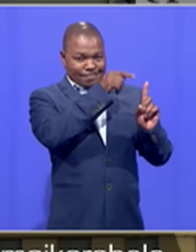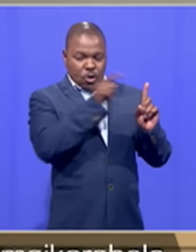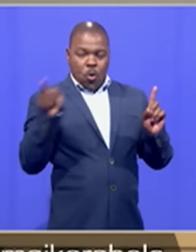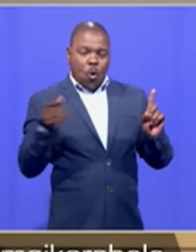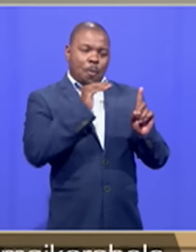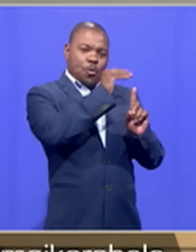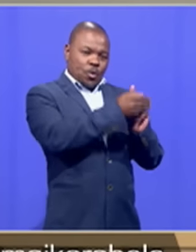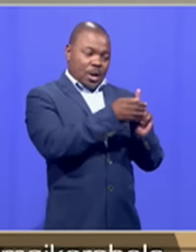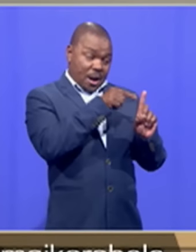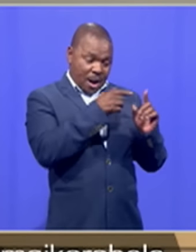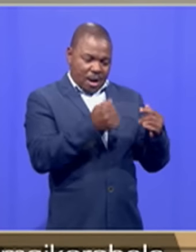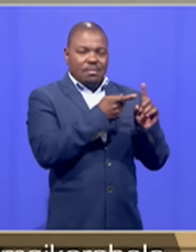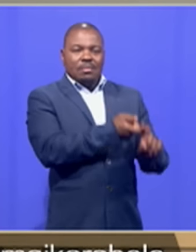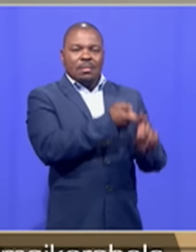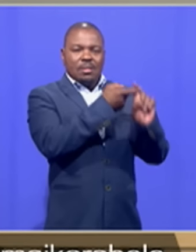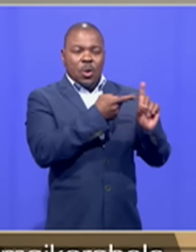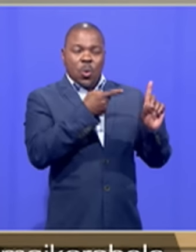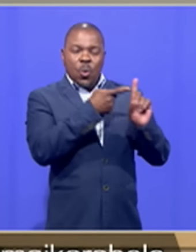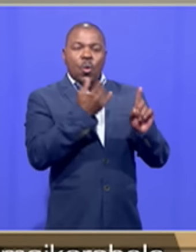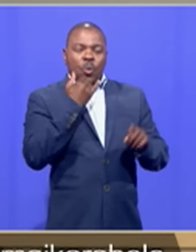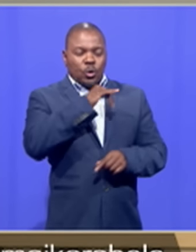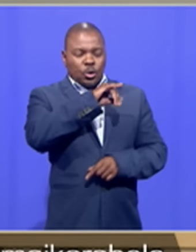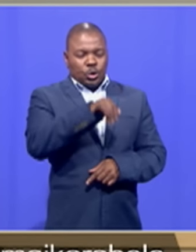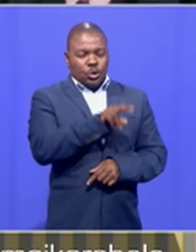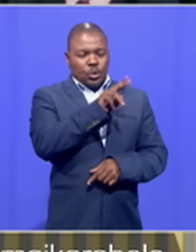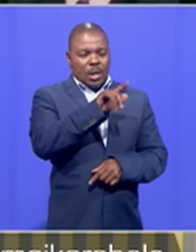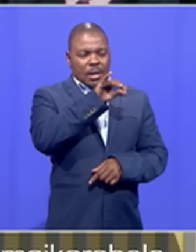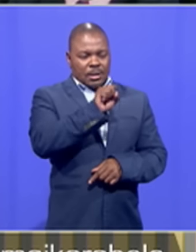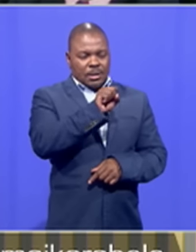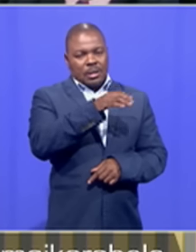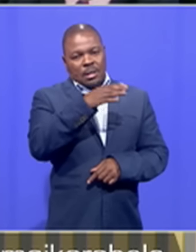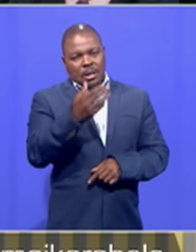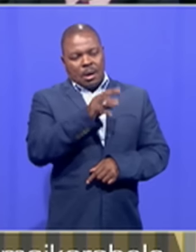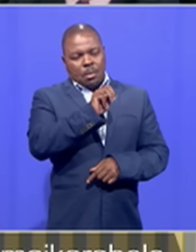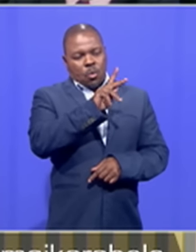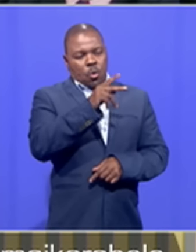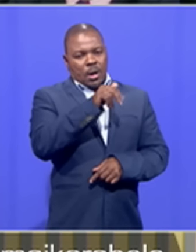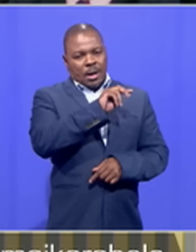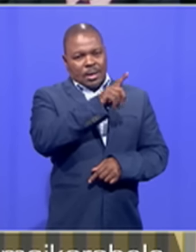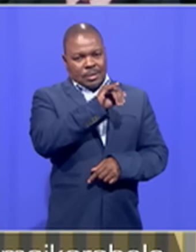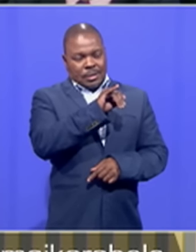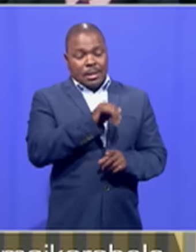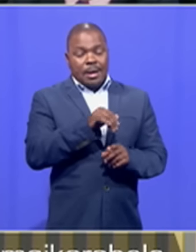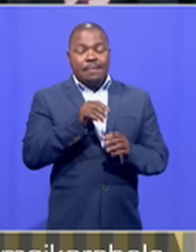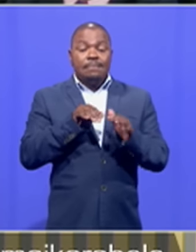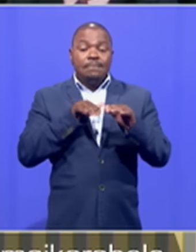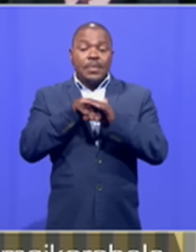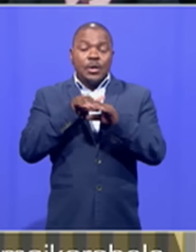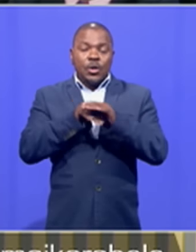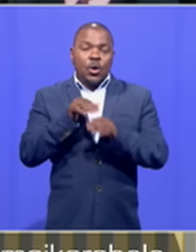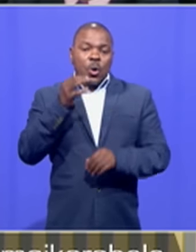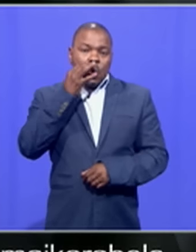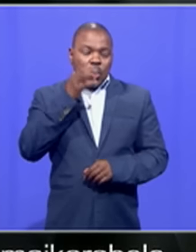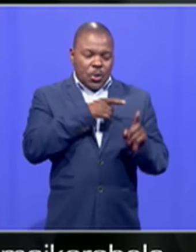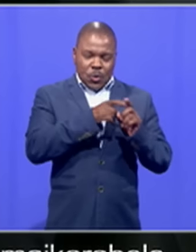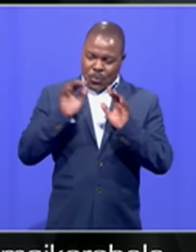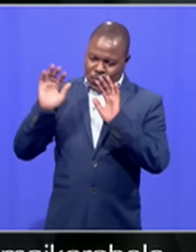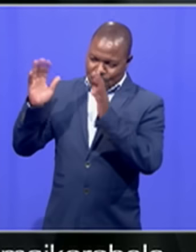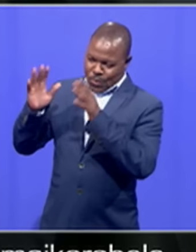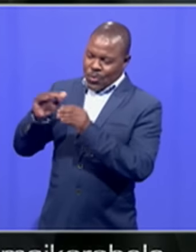fegilego mošomo mo Brigadier Julius Mkhwanazi fao a laeditšego kgatišo ya bidio ya ge Mkhwanazi a reta Mashadzi le gore o